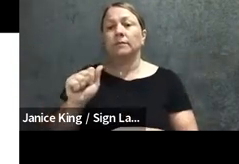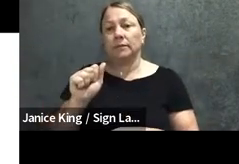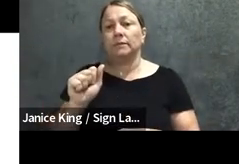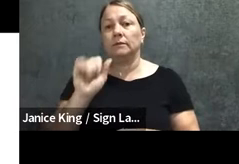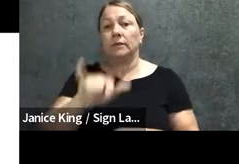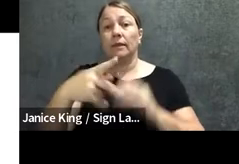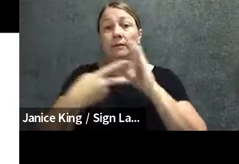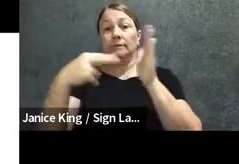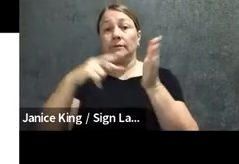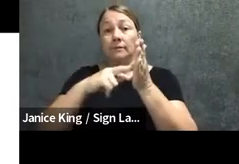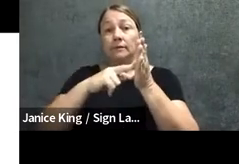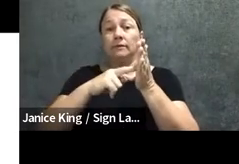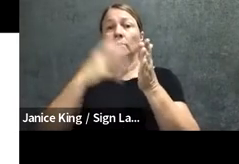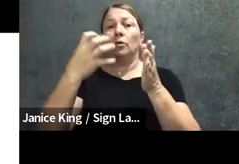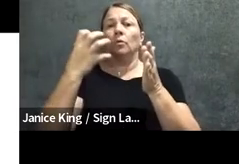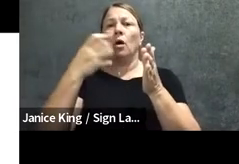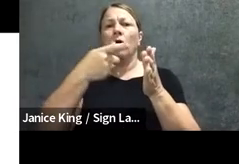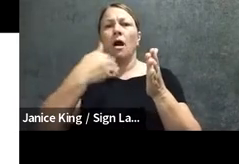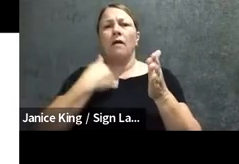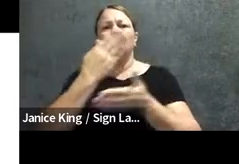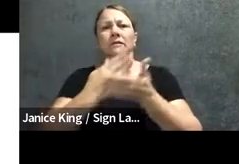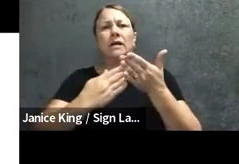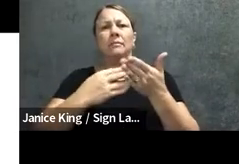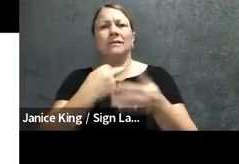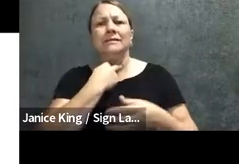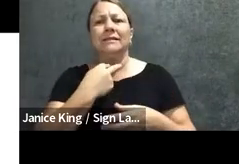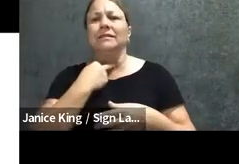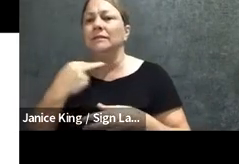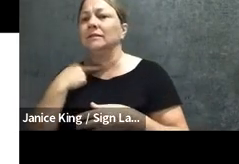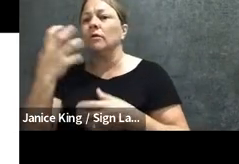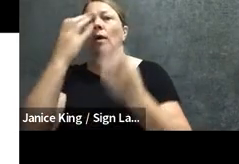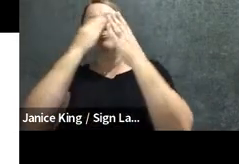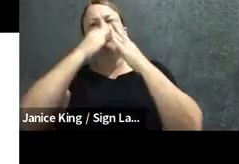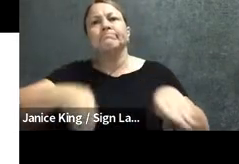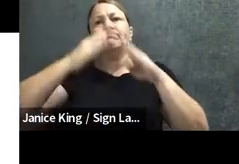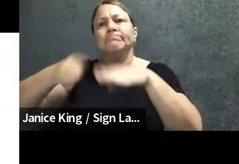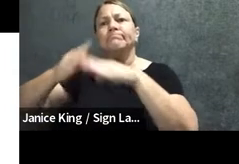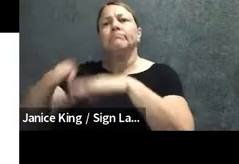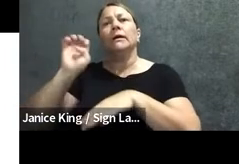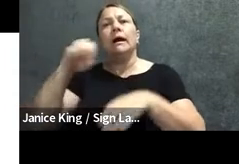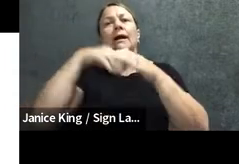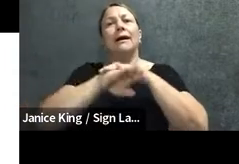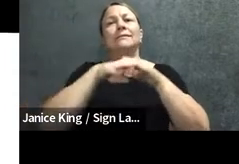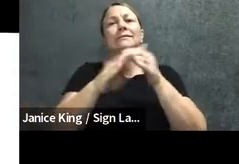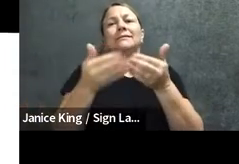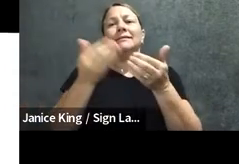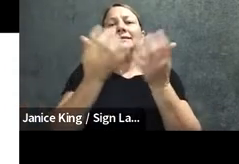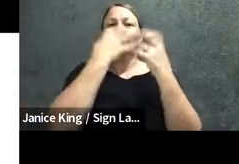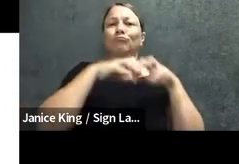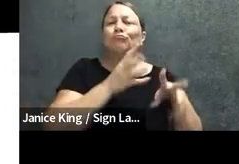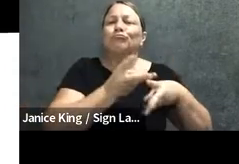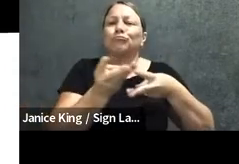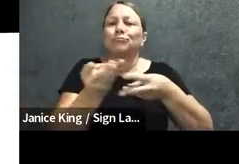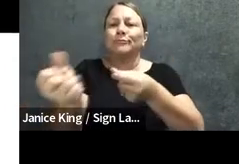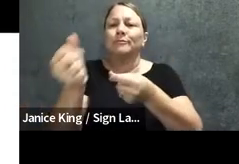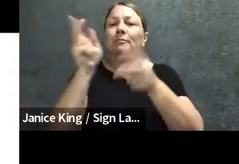is to remove barriers that would prevent qualified individuals with disabilities from accessing the same opportunities afforded to a person